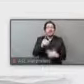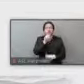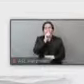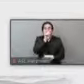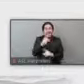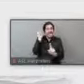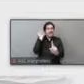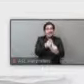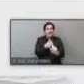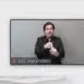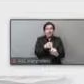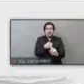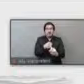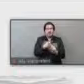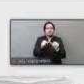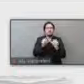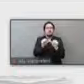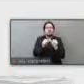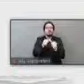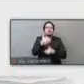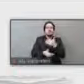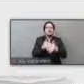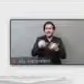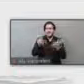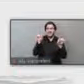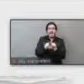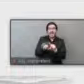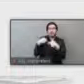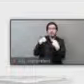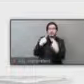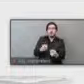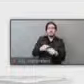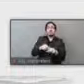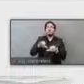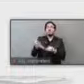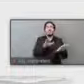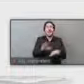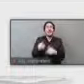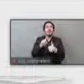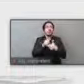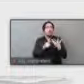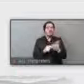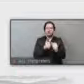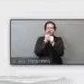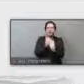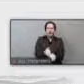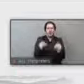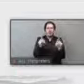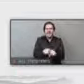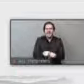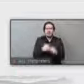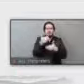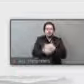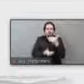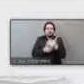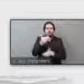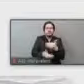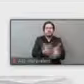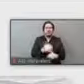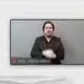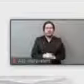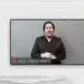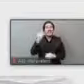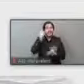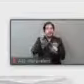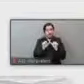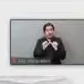reopening is not something like a prize we've won and now we can go back to normal. The reopening is something we can do if we continue the